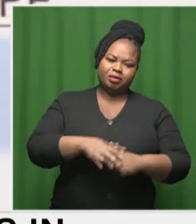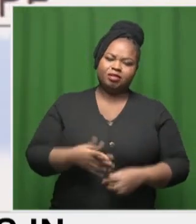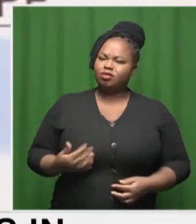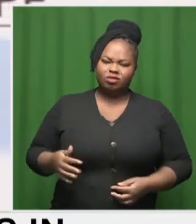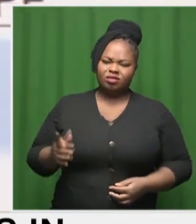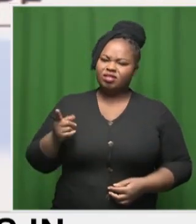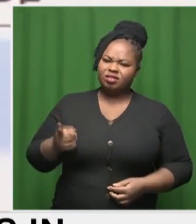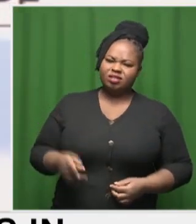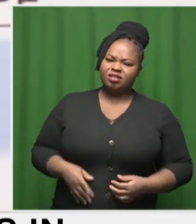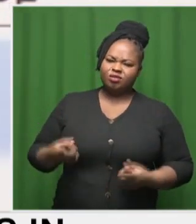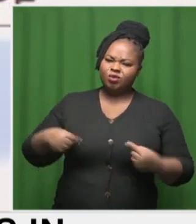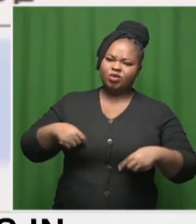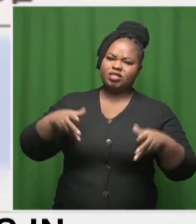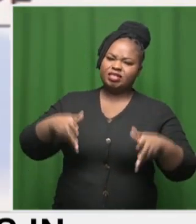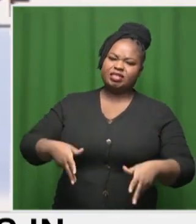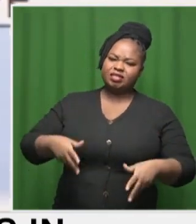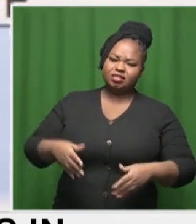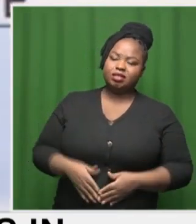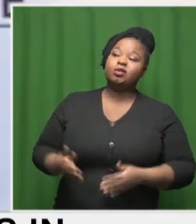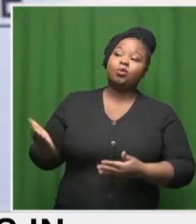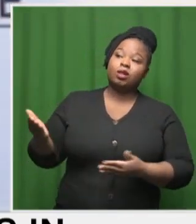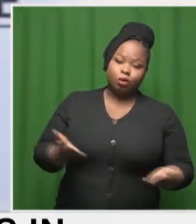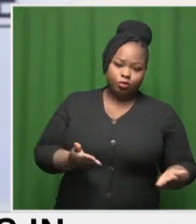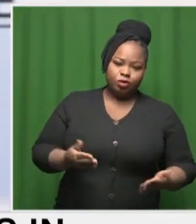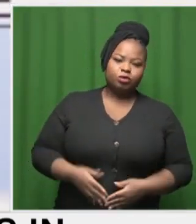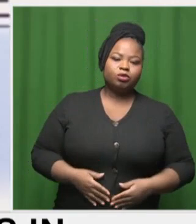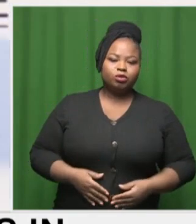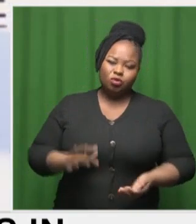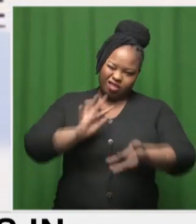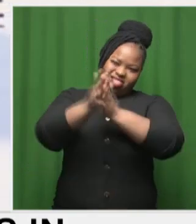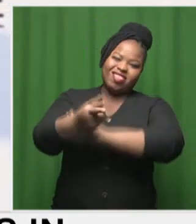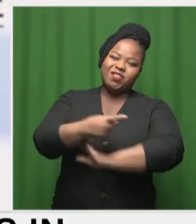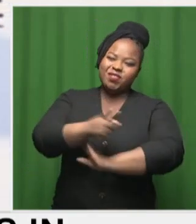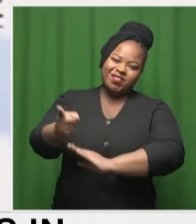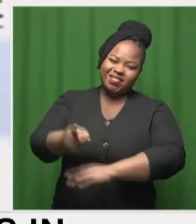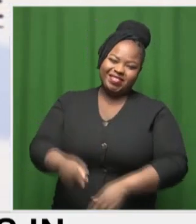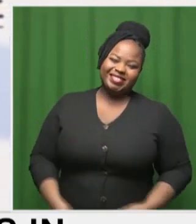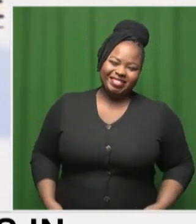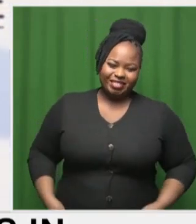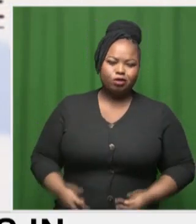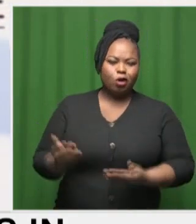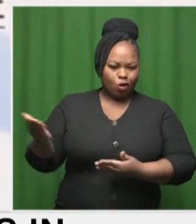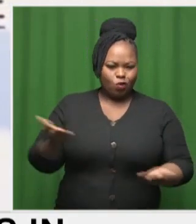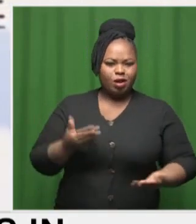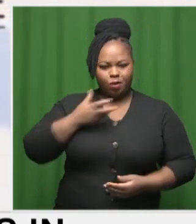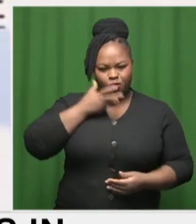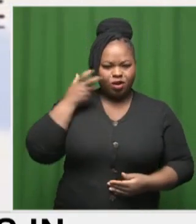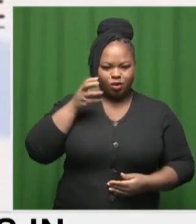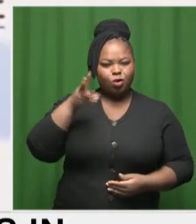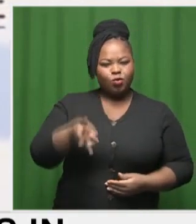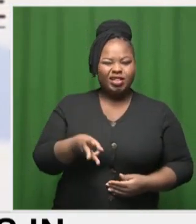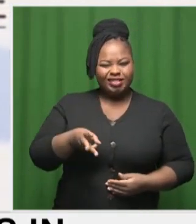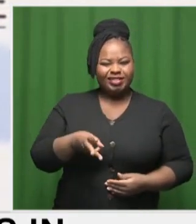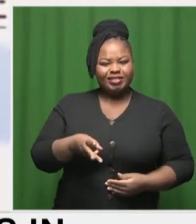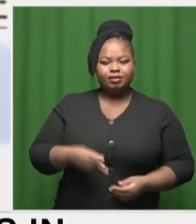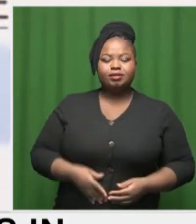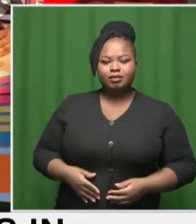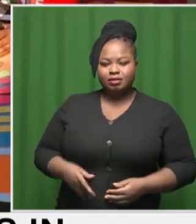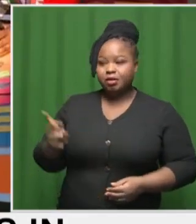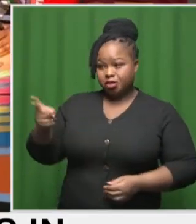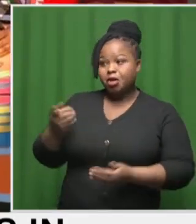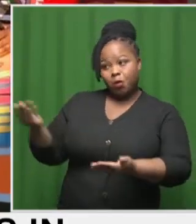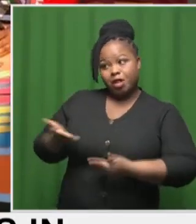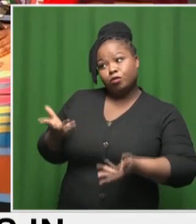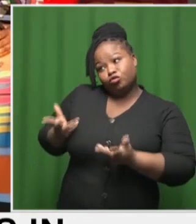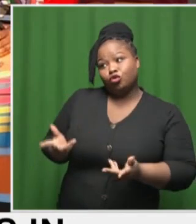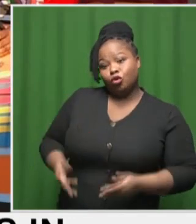here. We're not here to just welcome you. We are here to demolish you. We'll give you a warm welcome, but we're gonna show you a good game. That's a welcome for us.